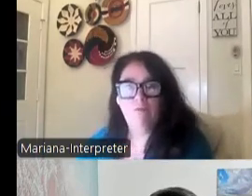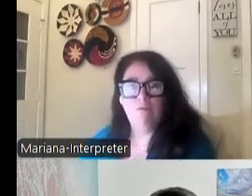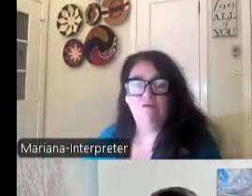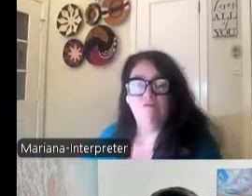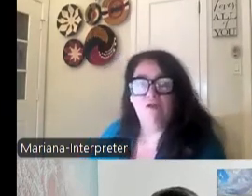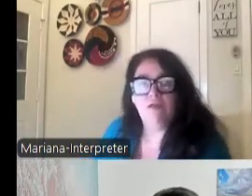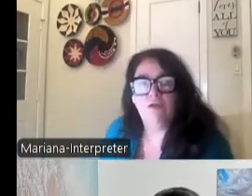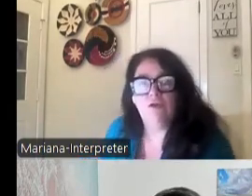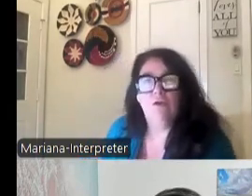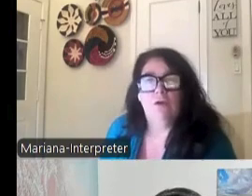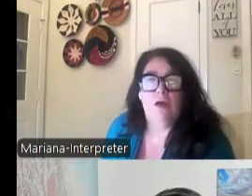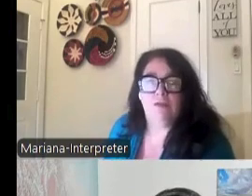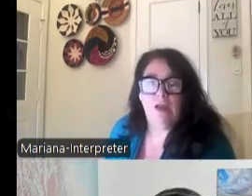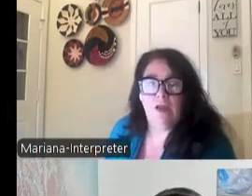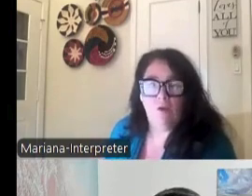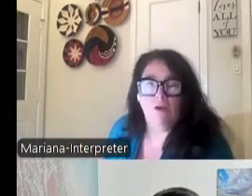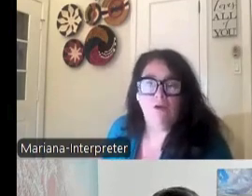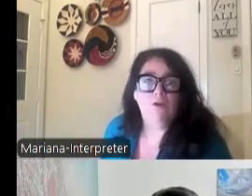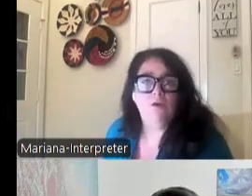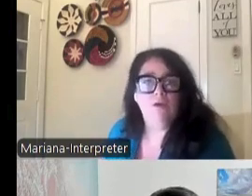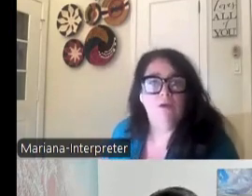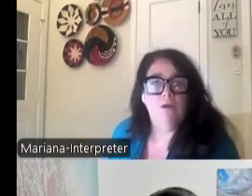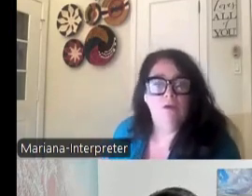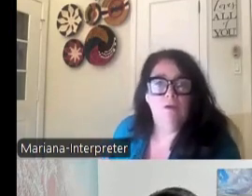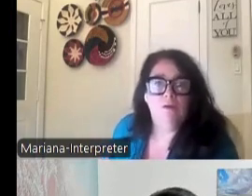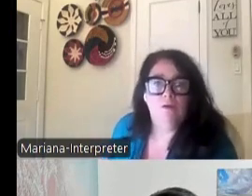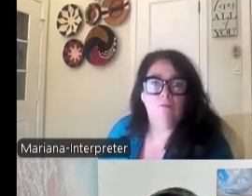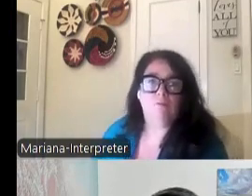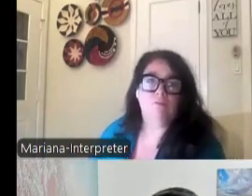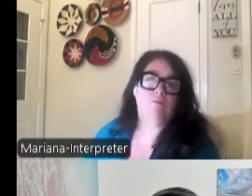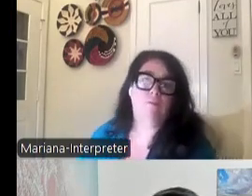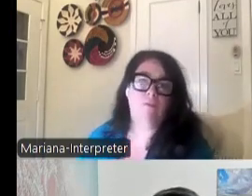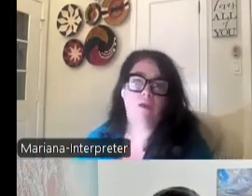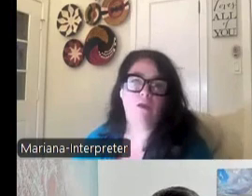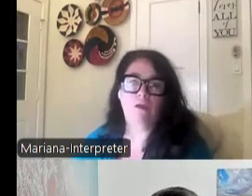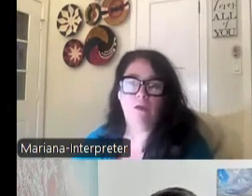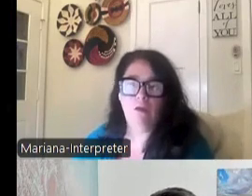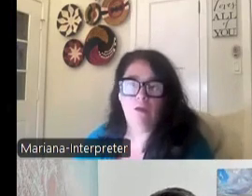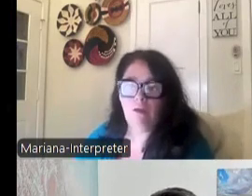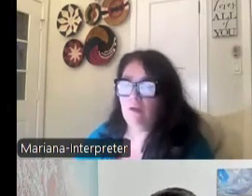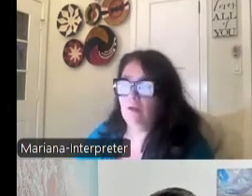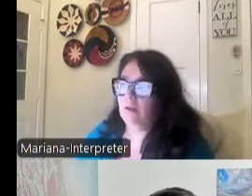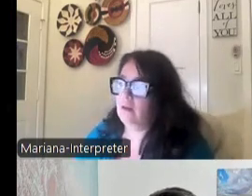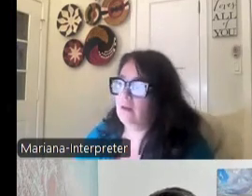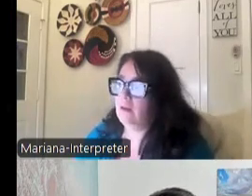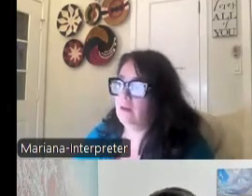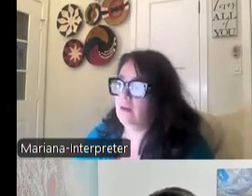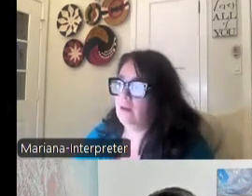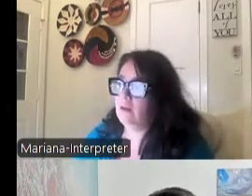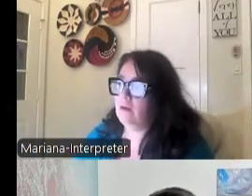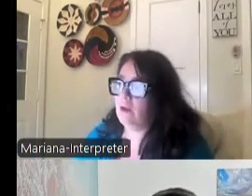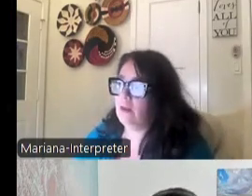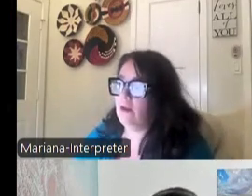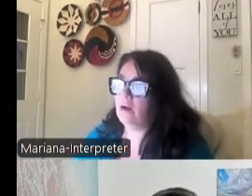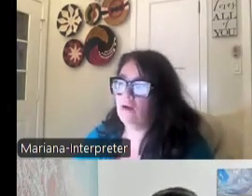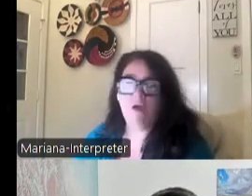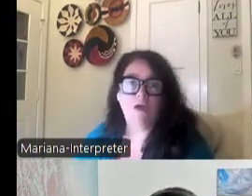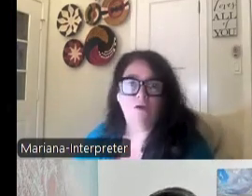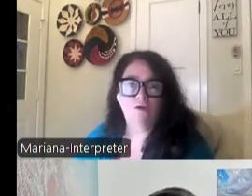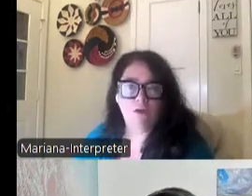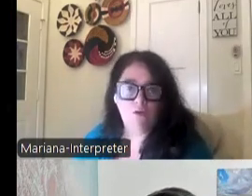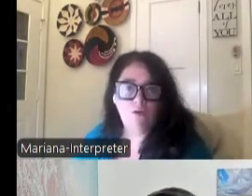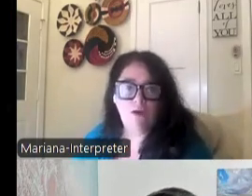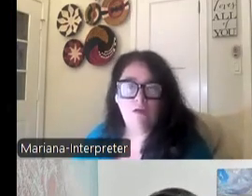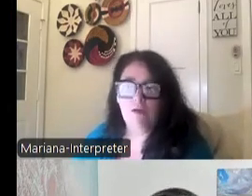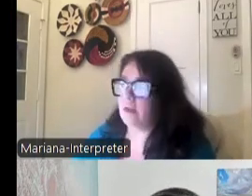rising toward the surface due to wind patterns near the coast. And so long as that continues, and there's every